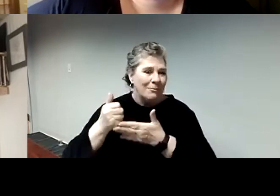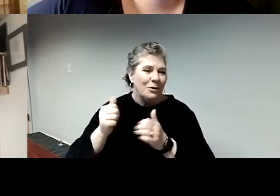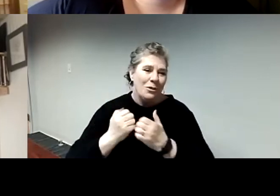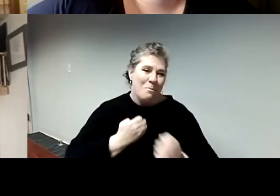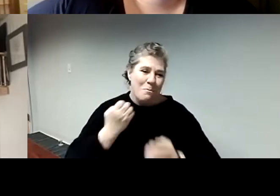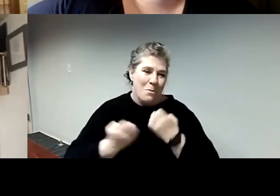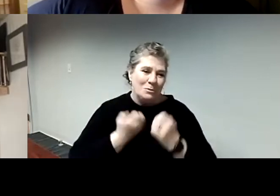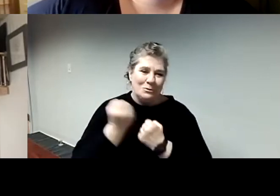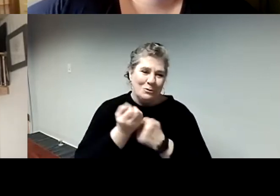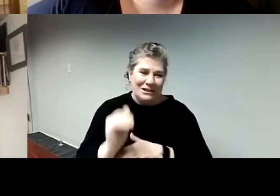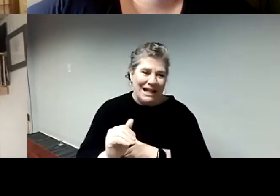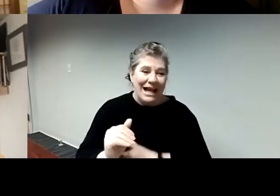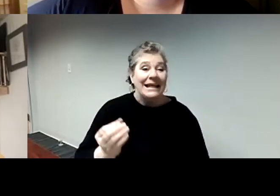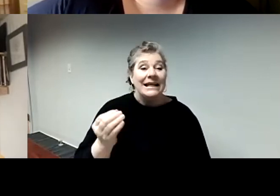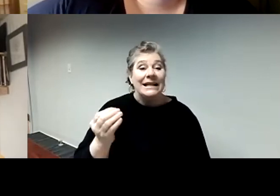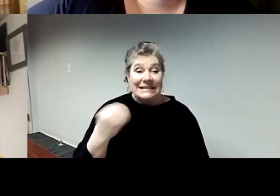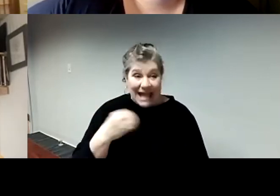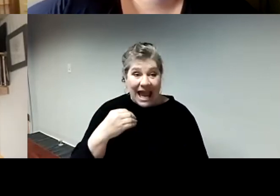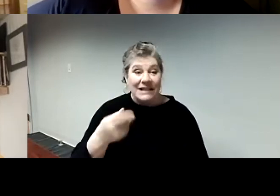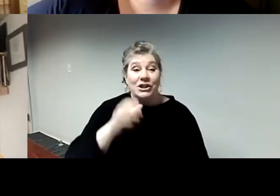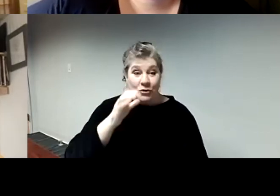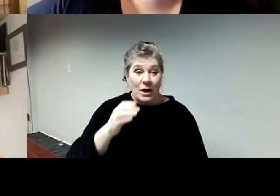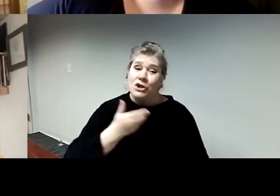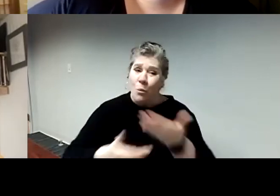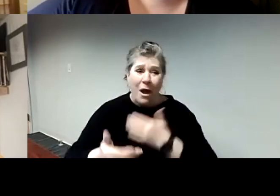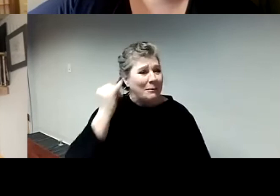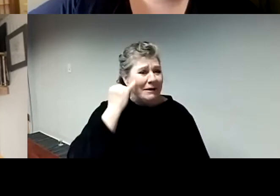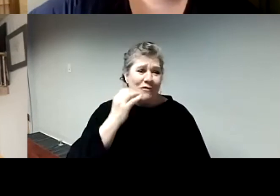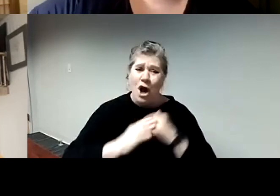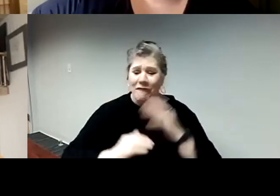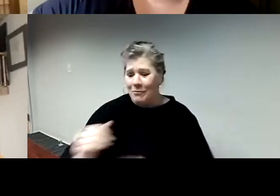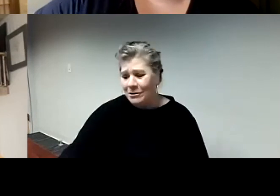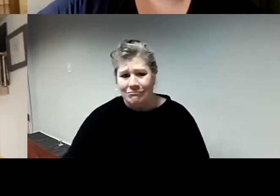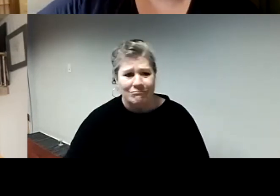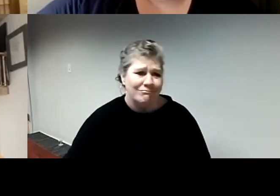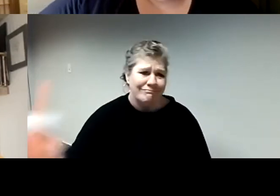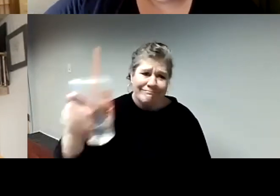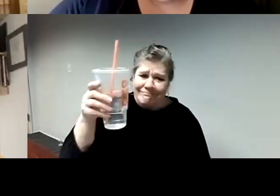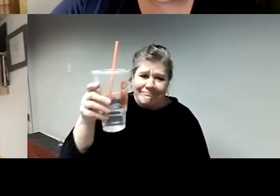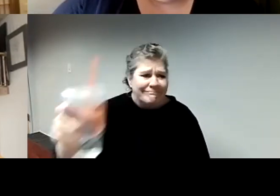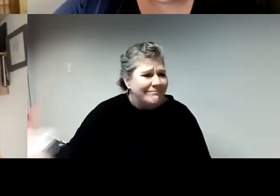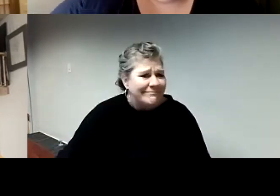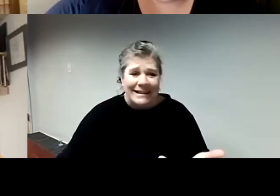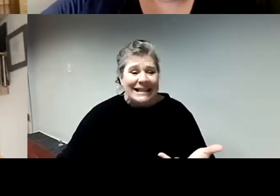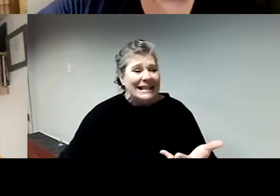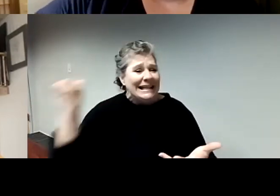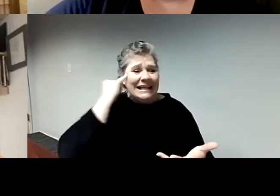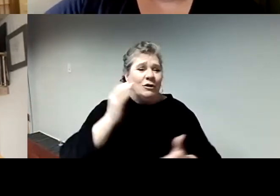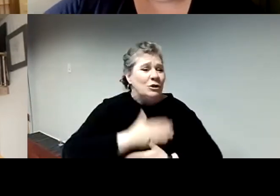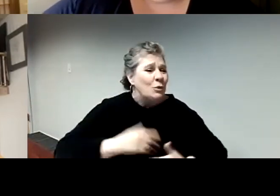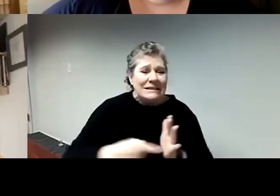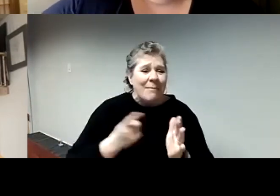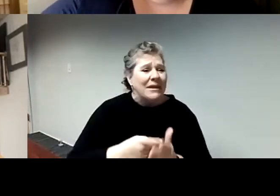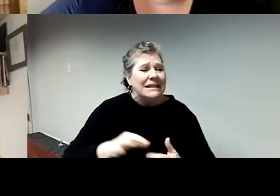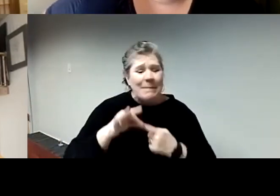support tonight, and snacks and drinks are welcome on screen if you're comfortable. If you're enjoying something special or good or